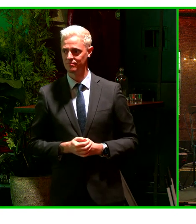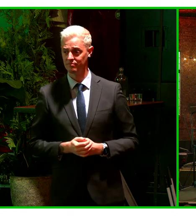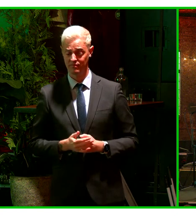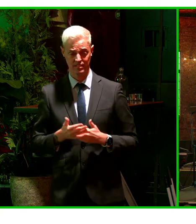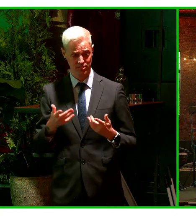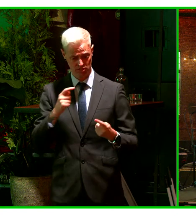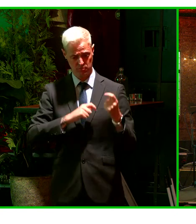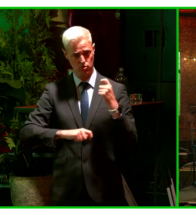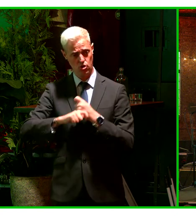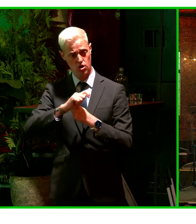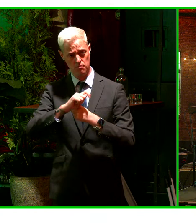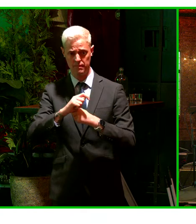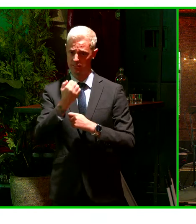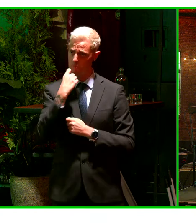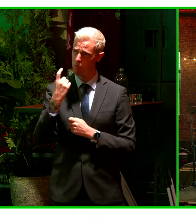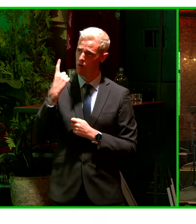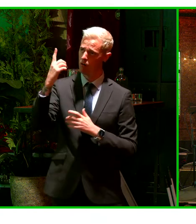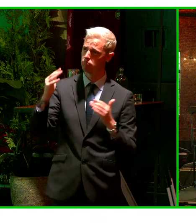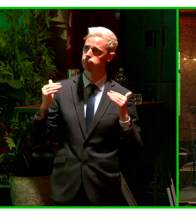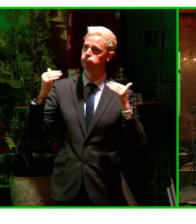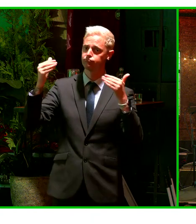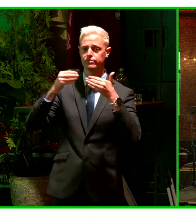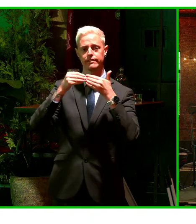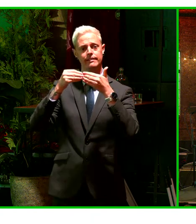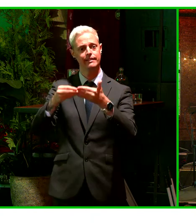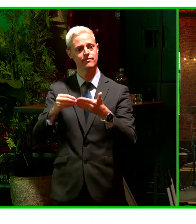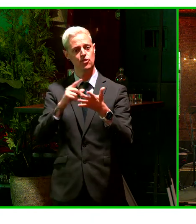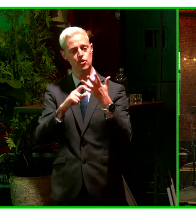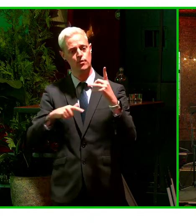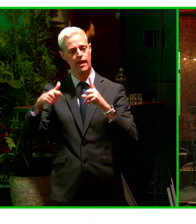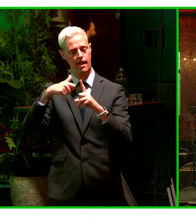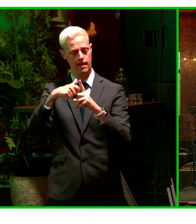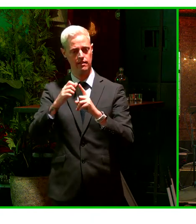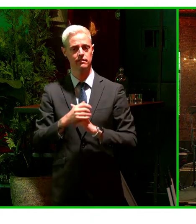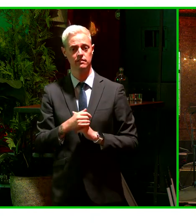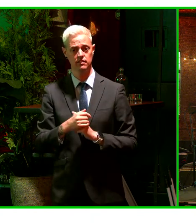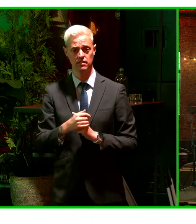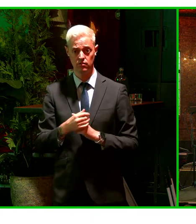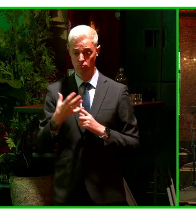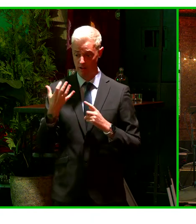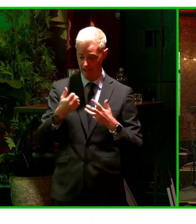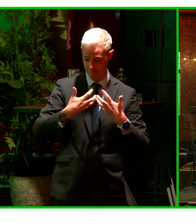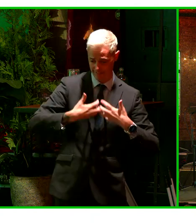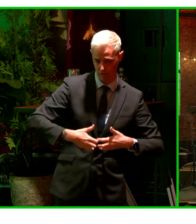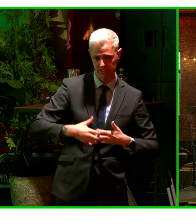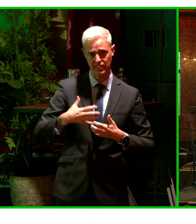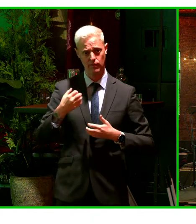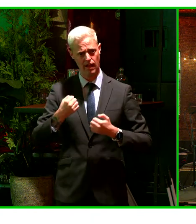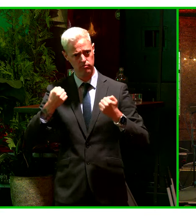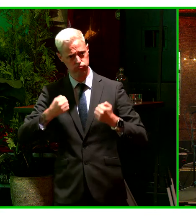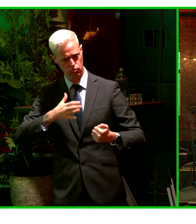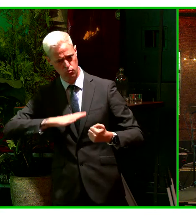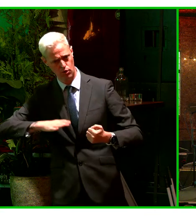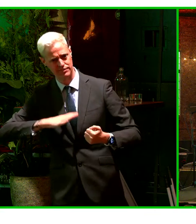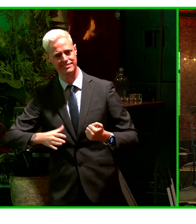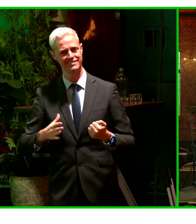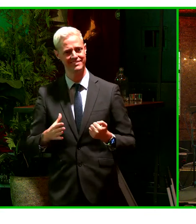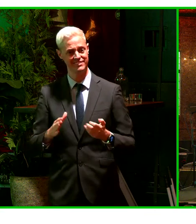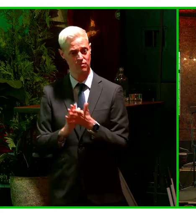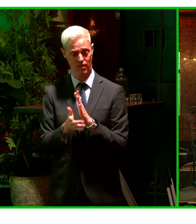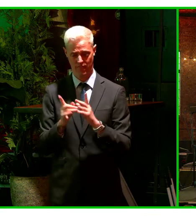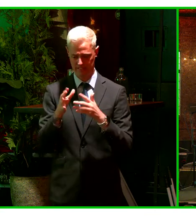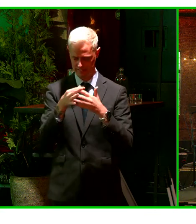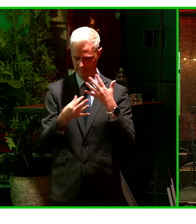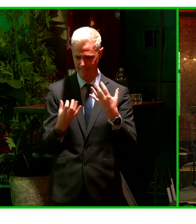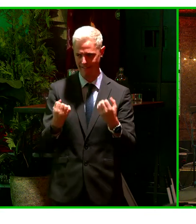UK. We've got the technological ability and we've got the will, so let's actually see the action happen. Thank you. I'd like to thank our